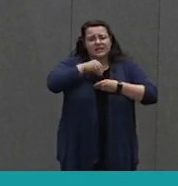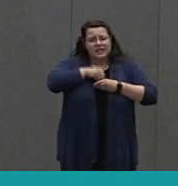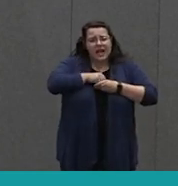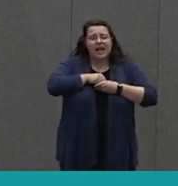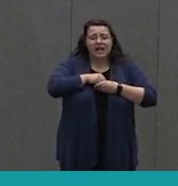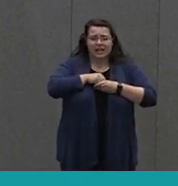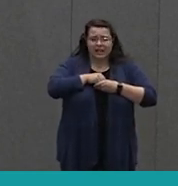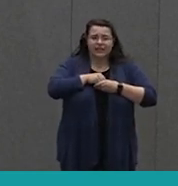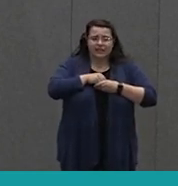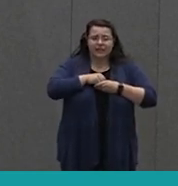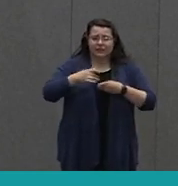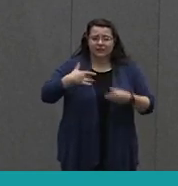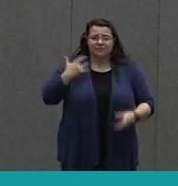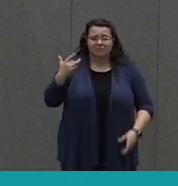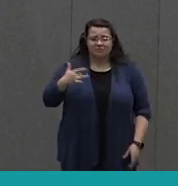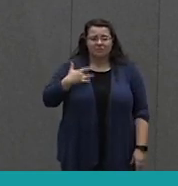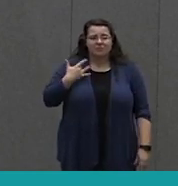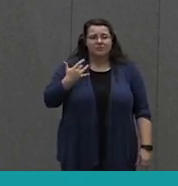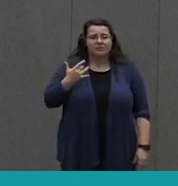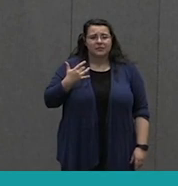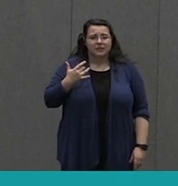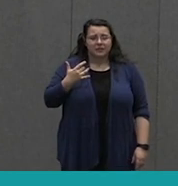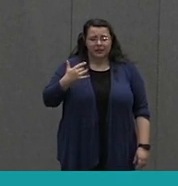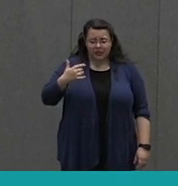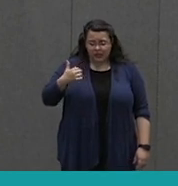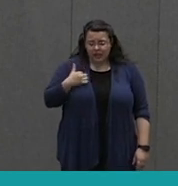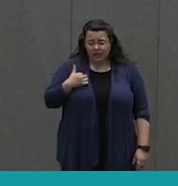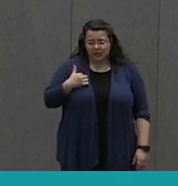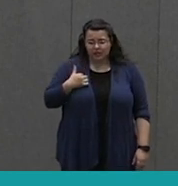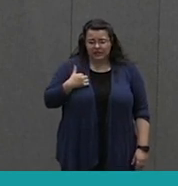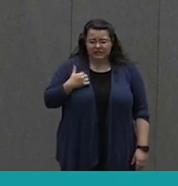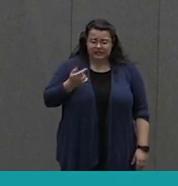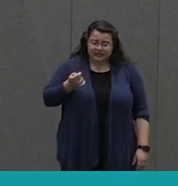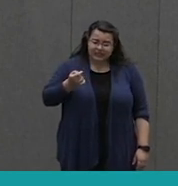Do you think she'll go home? Let's see.